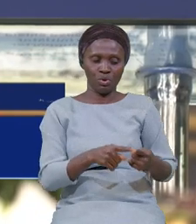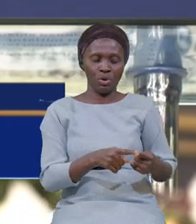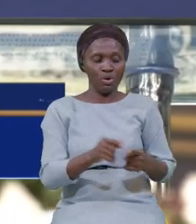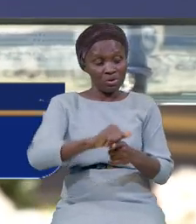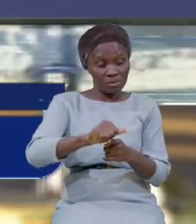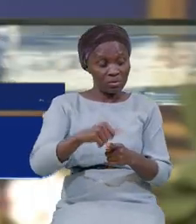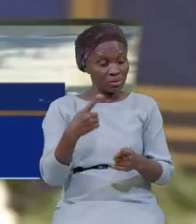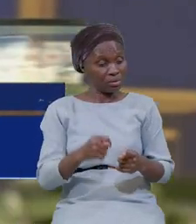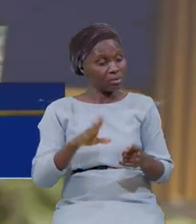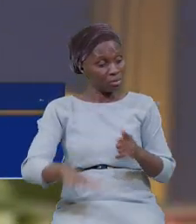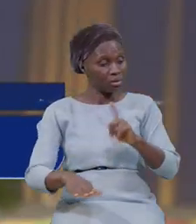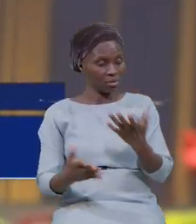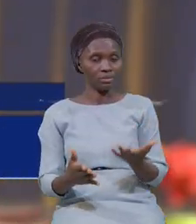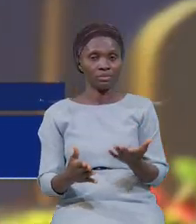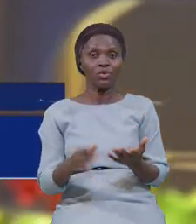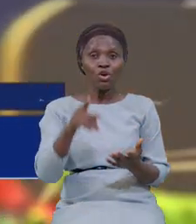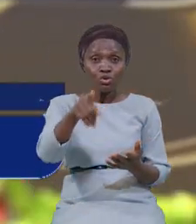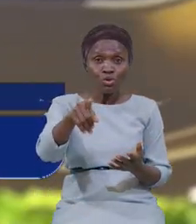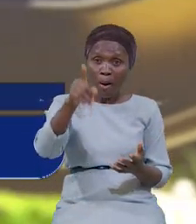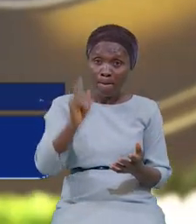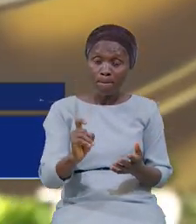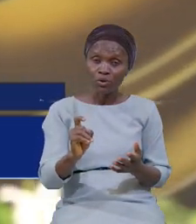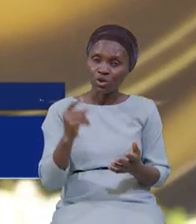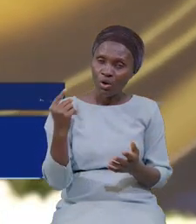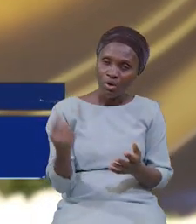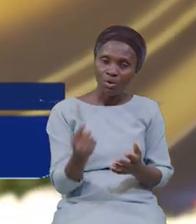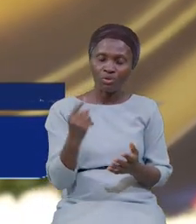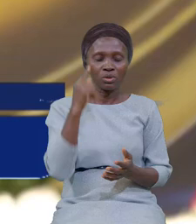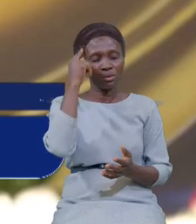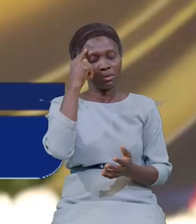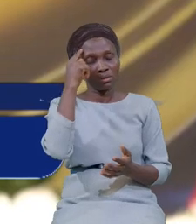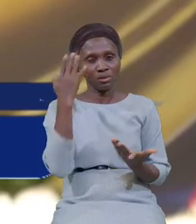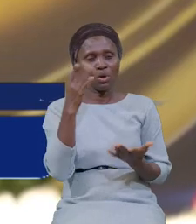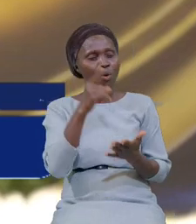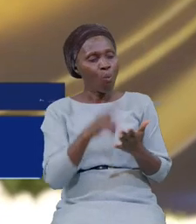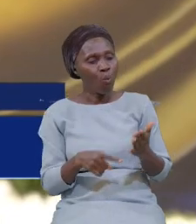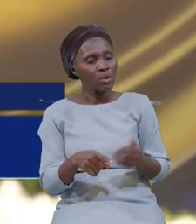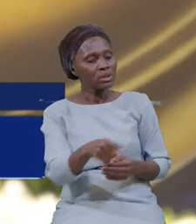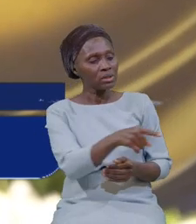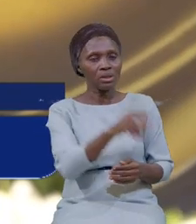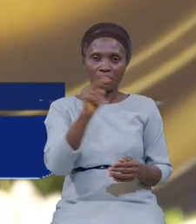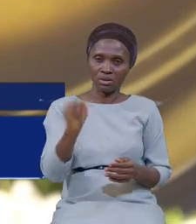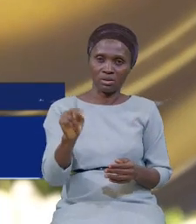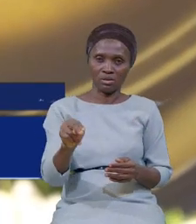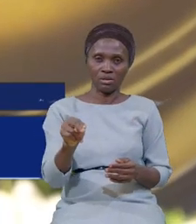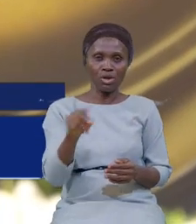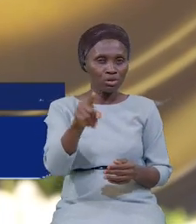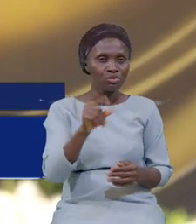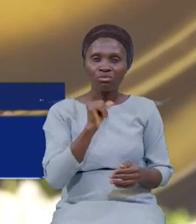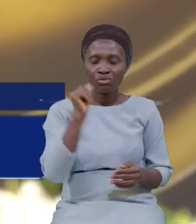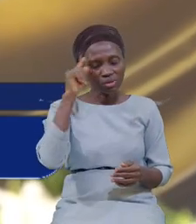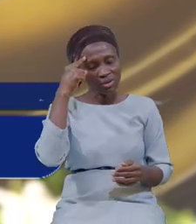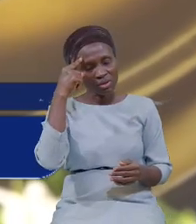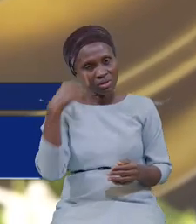maker, you must always think, what's in it for them? You're not thinking of yourself. You're